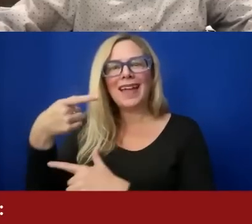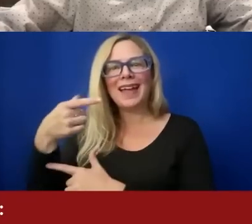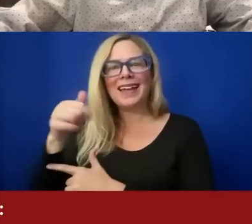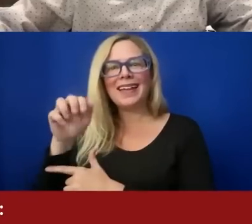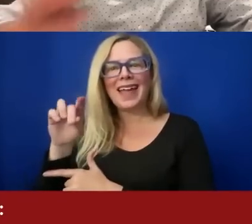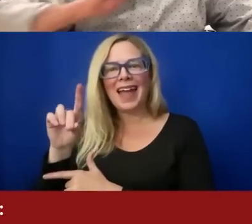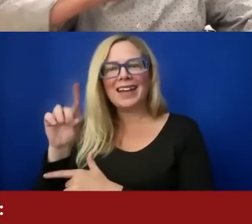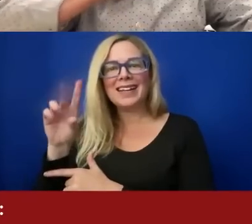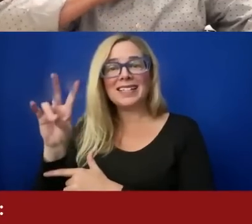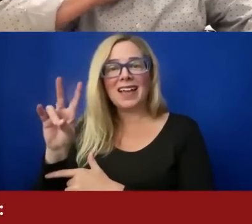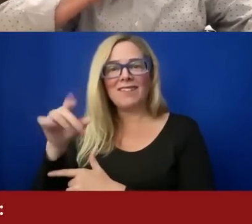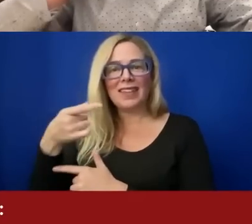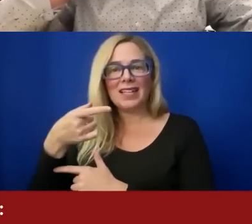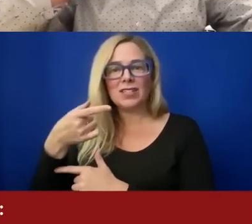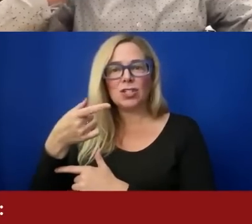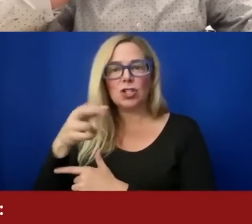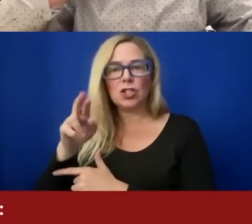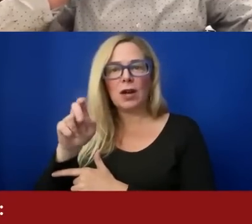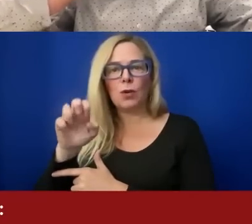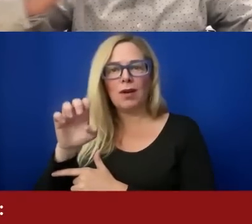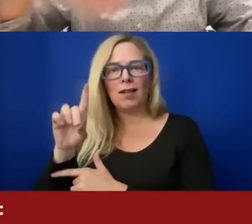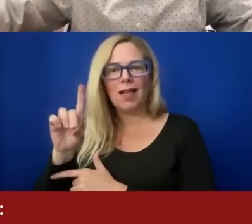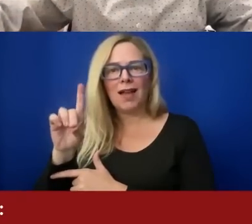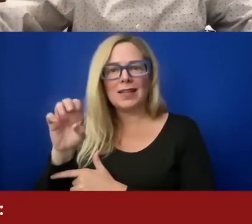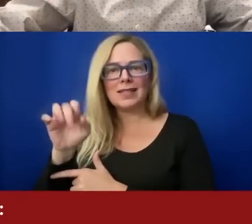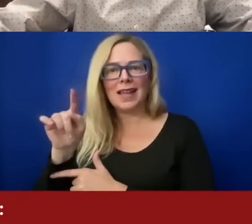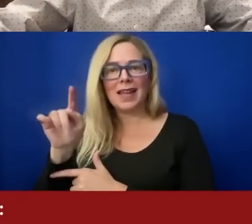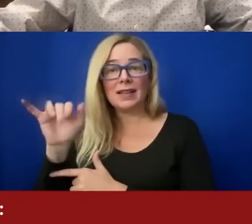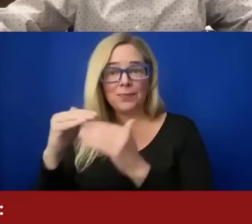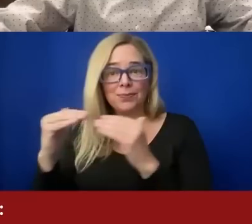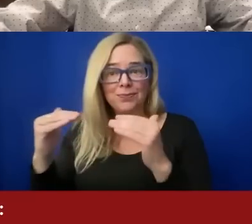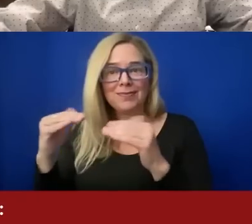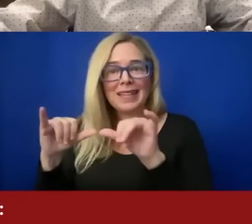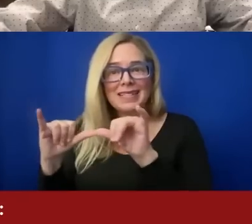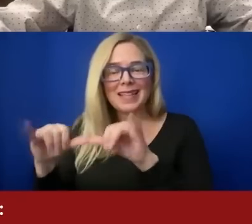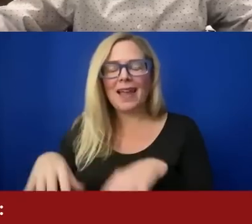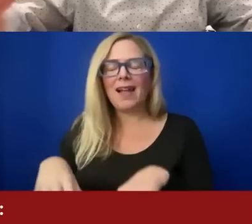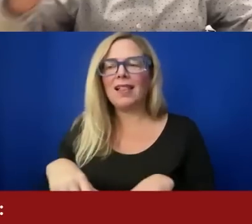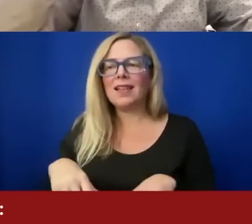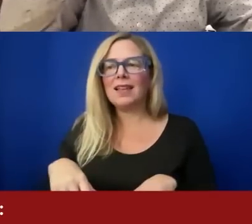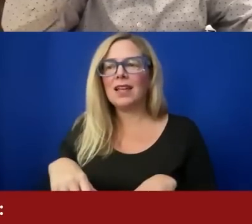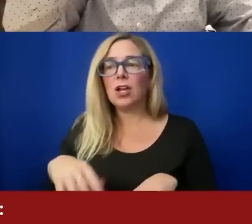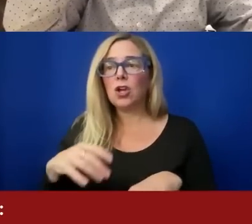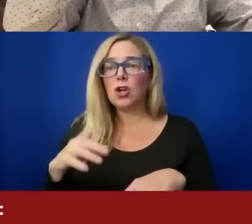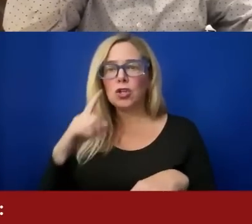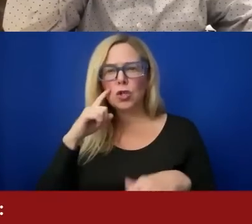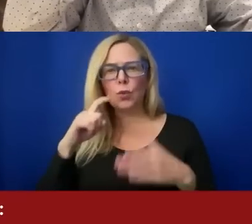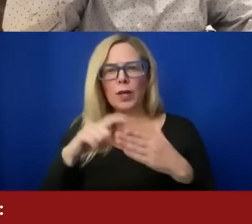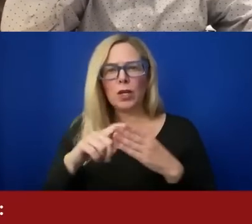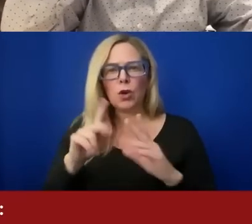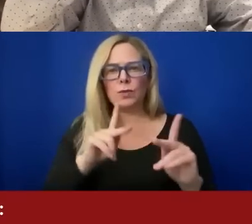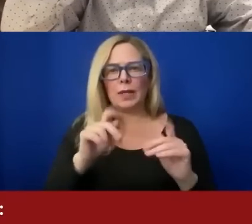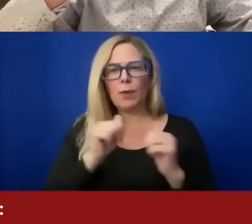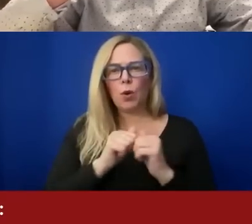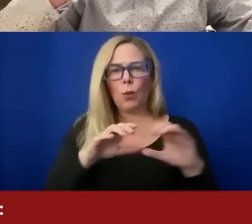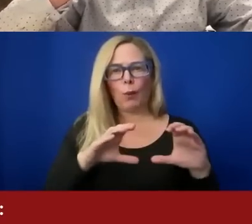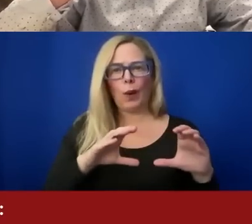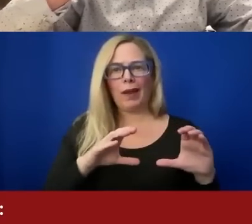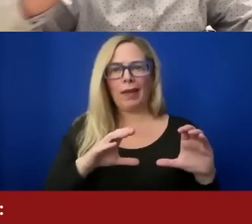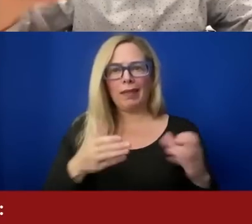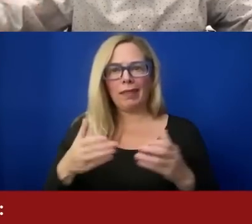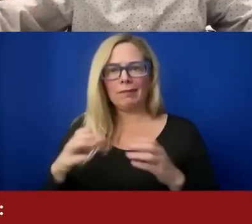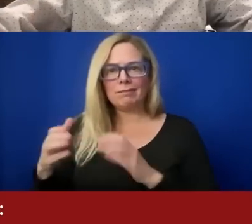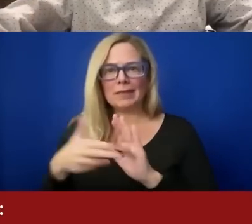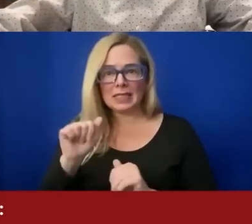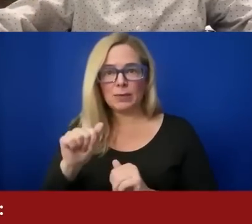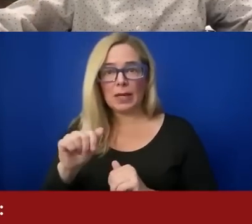Scale. We essentially ran some regression models with similar disability groupings and found that SGM people with any disability